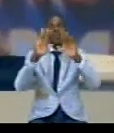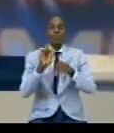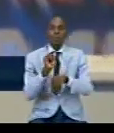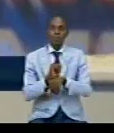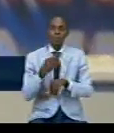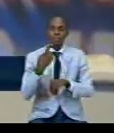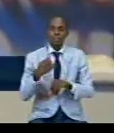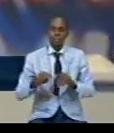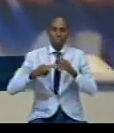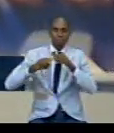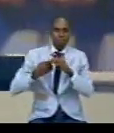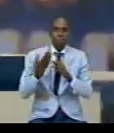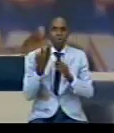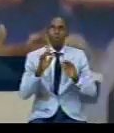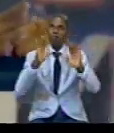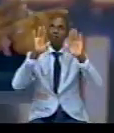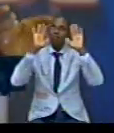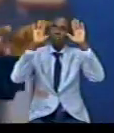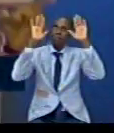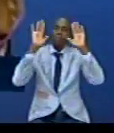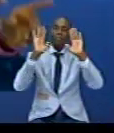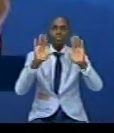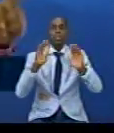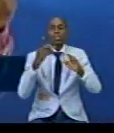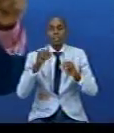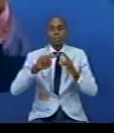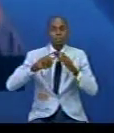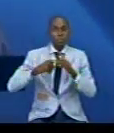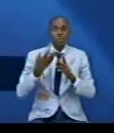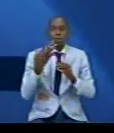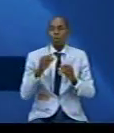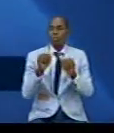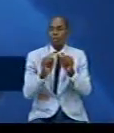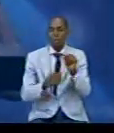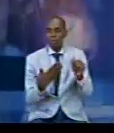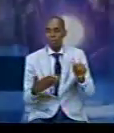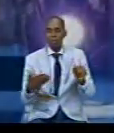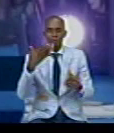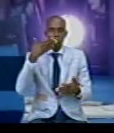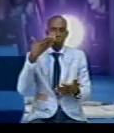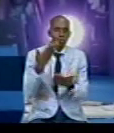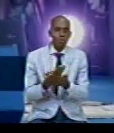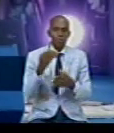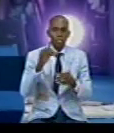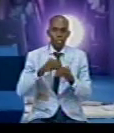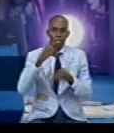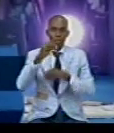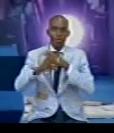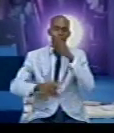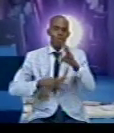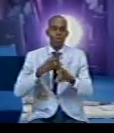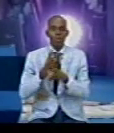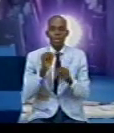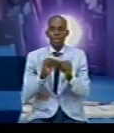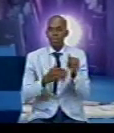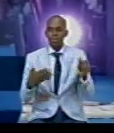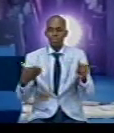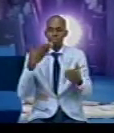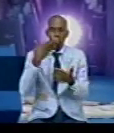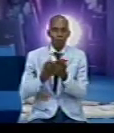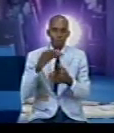of wonders, the source of everything good in the world, everything good in your